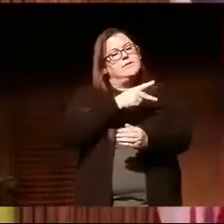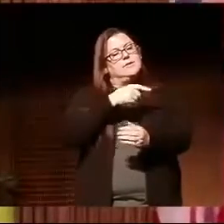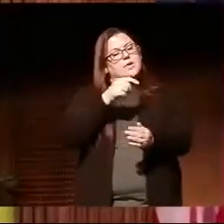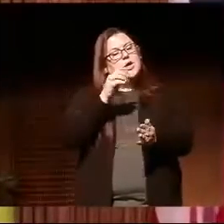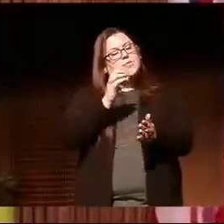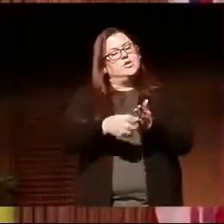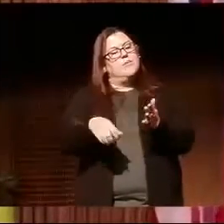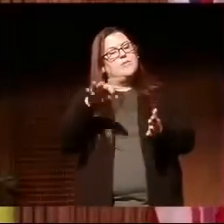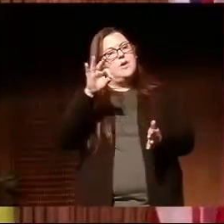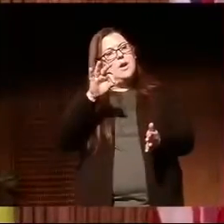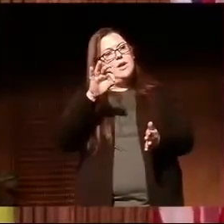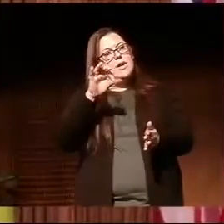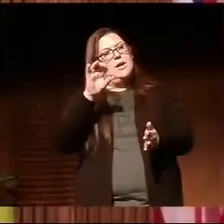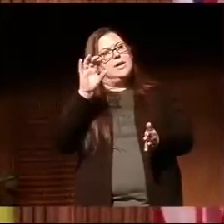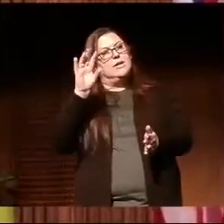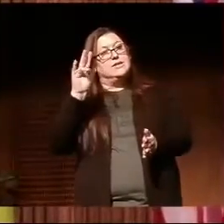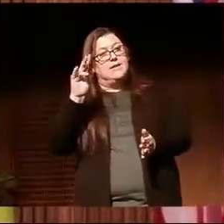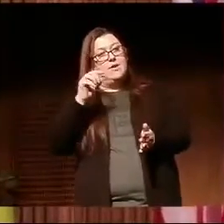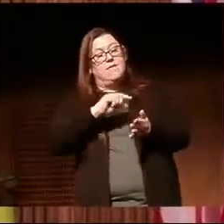love Yahweh hate evil.